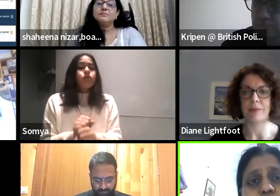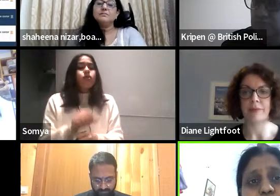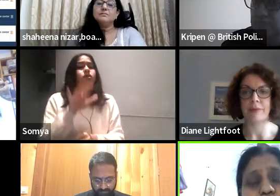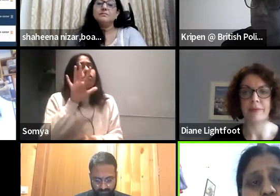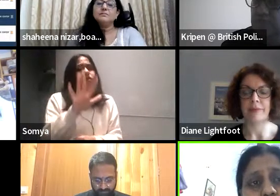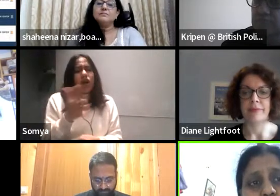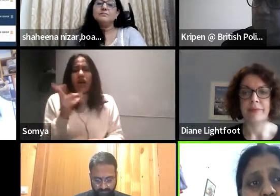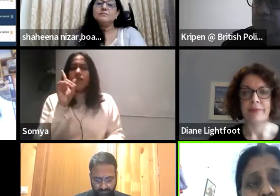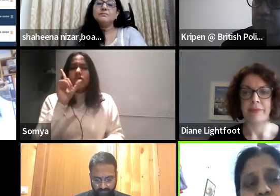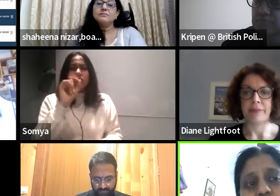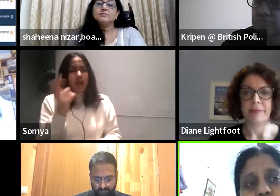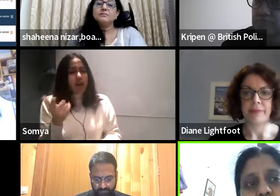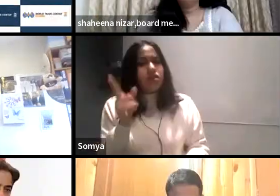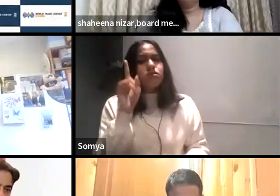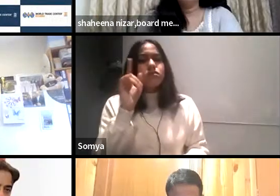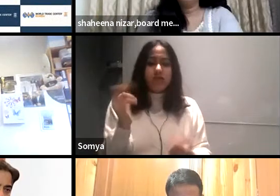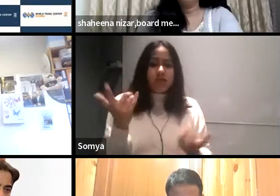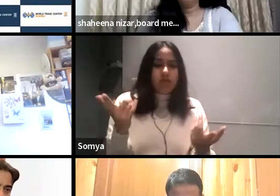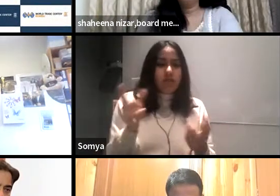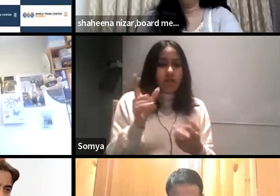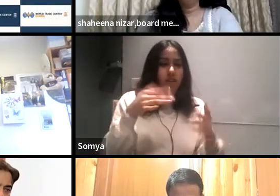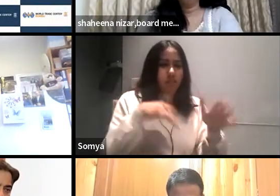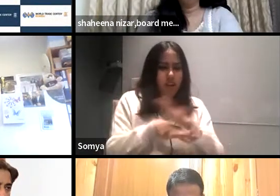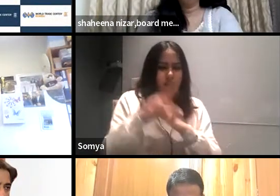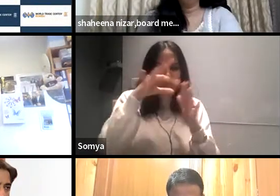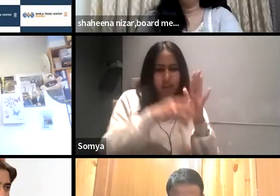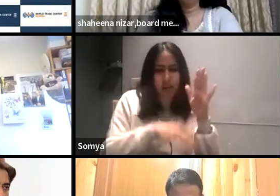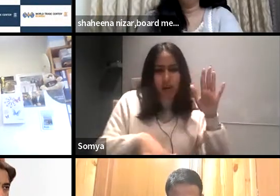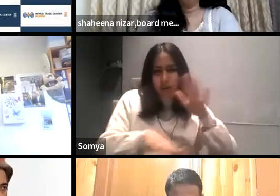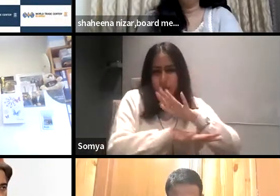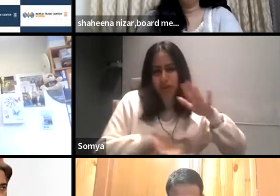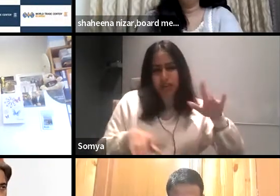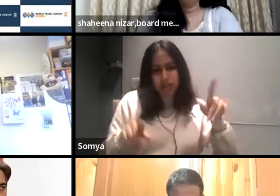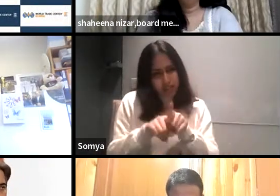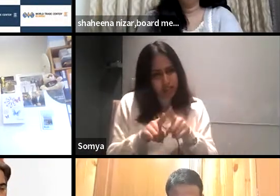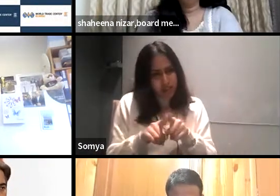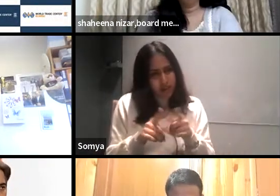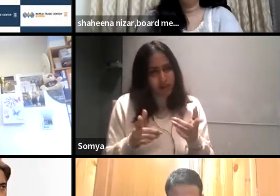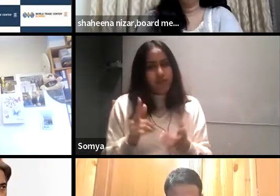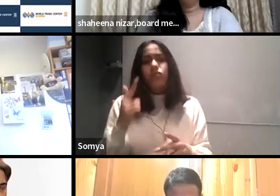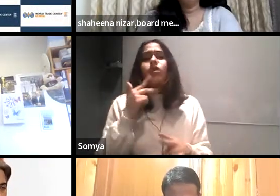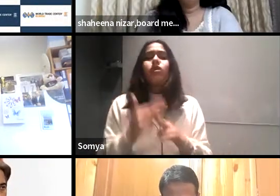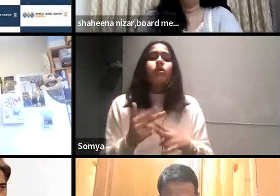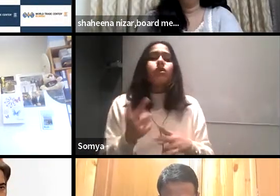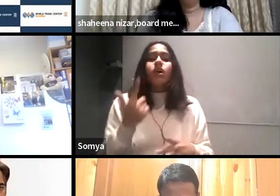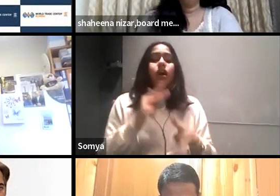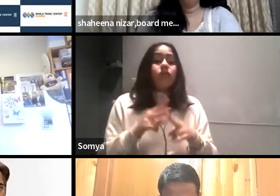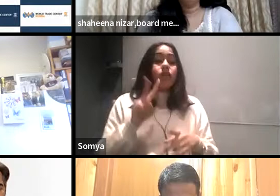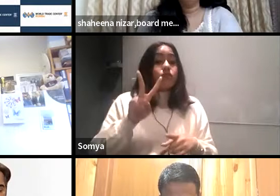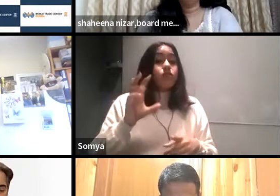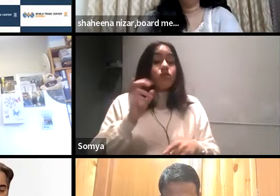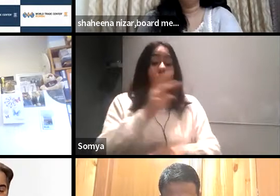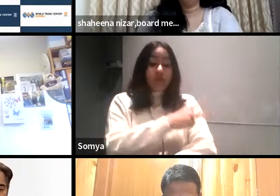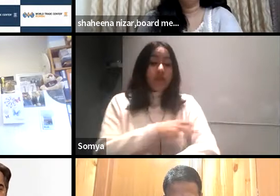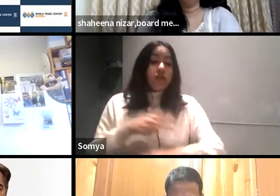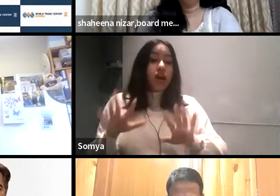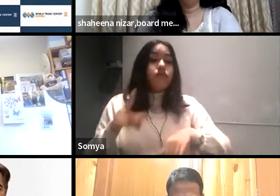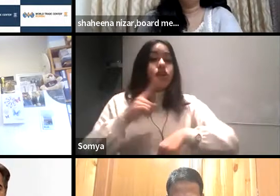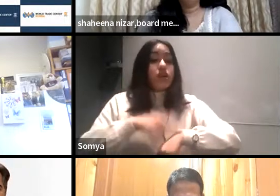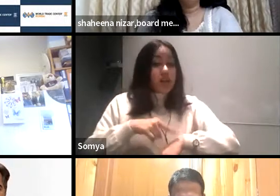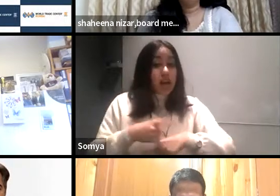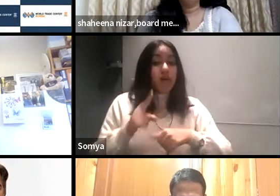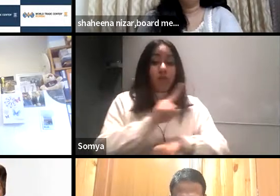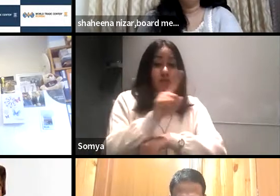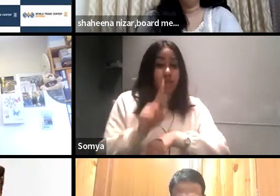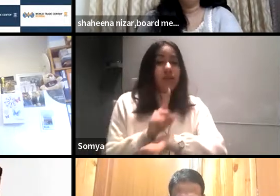5-member team or 10-member team in the grassroots. Now we are working with a bunch of volunteers who are devoting time for 1